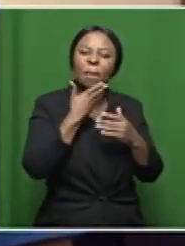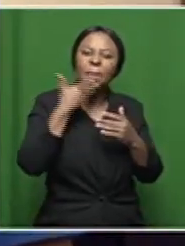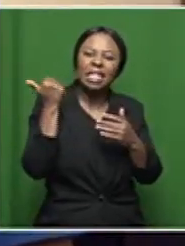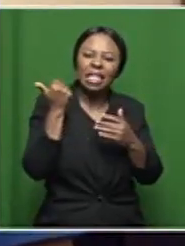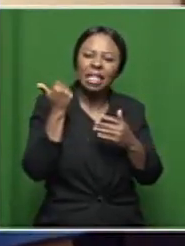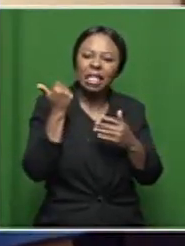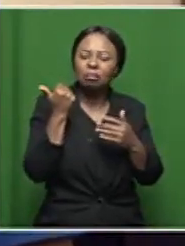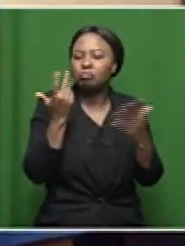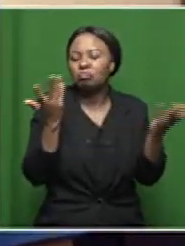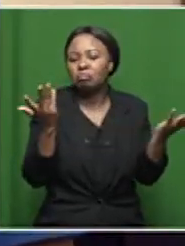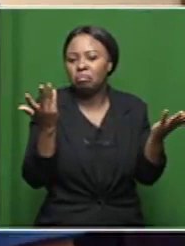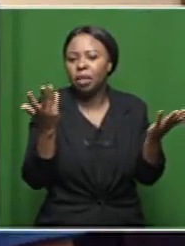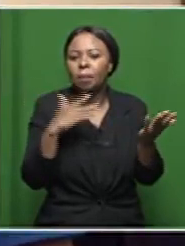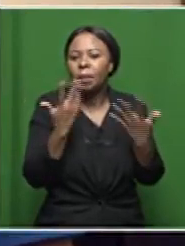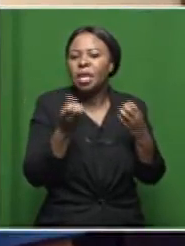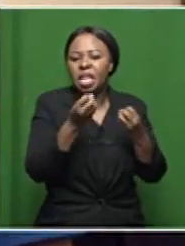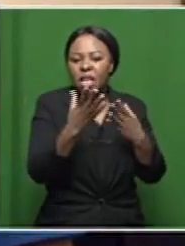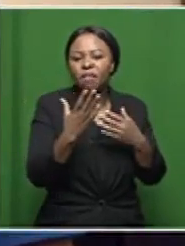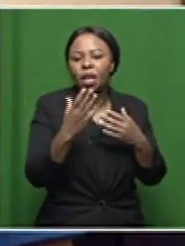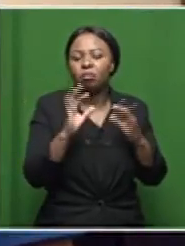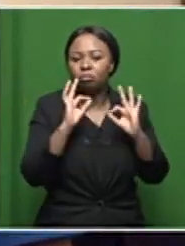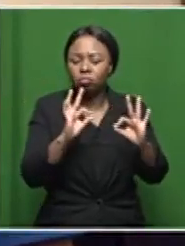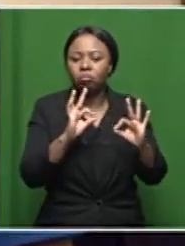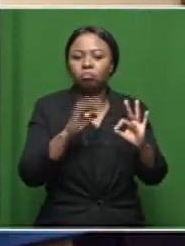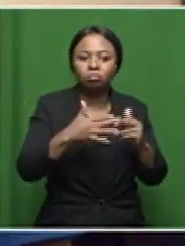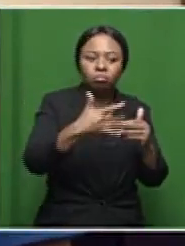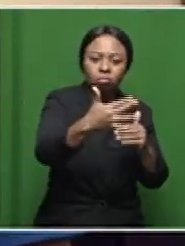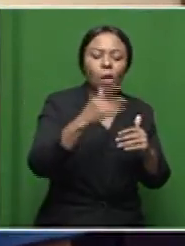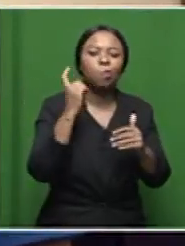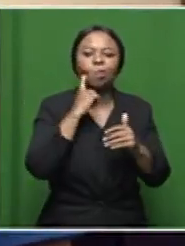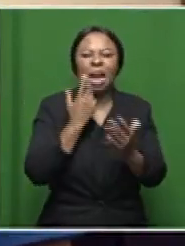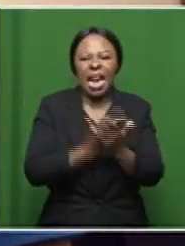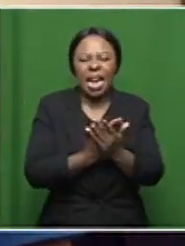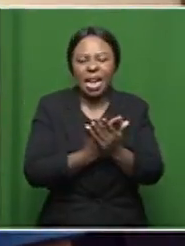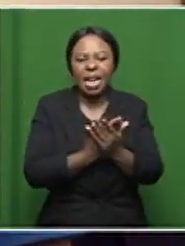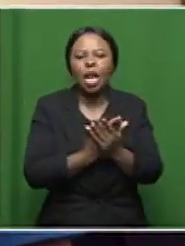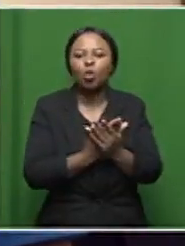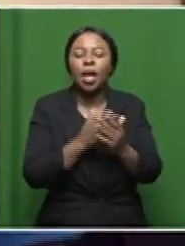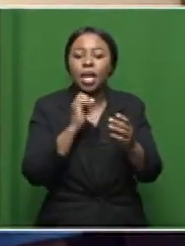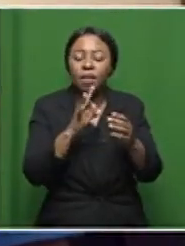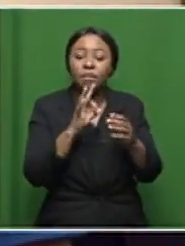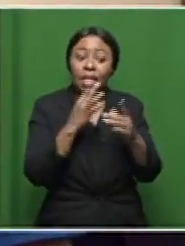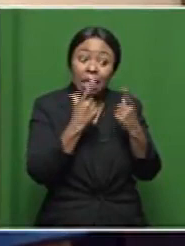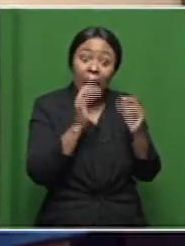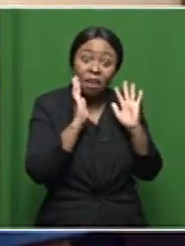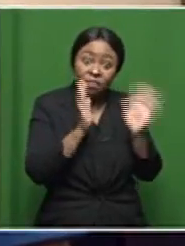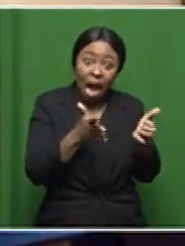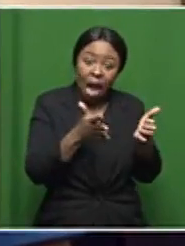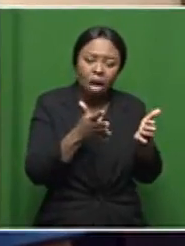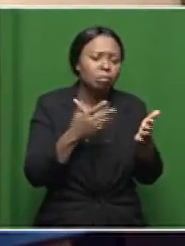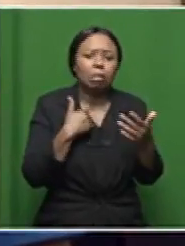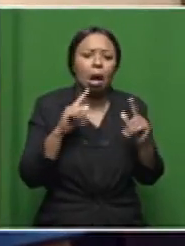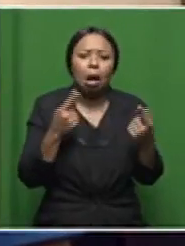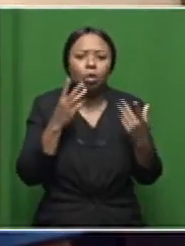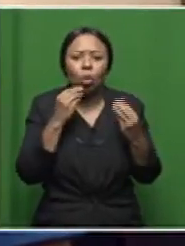actually, giving you a chance into falling pregnant. So if they've done cervical cerclages, obviously I can't talk because I don't